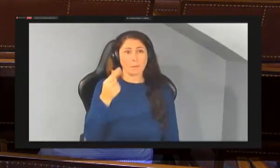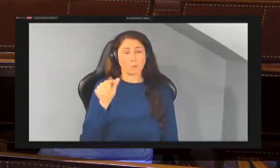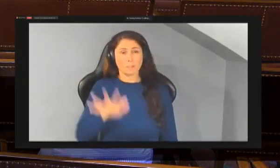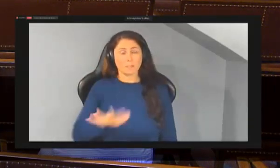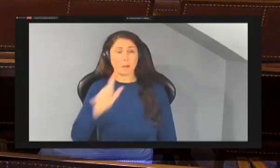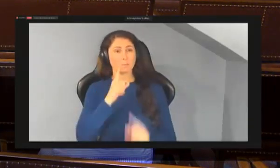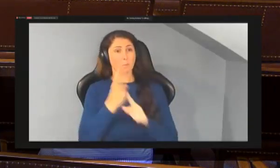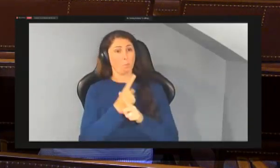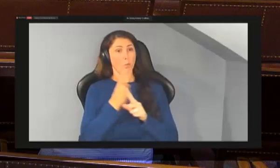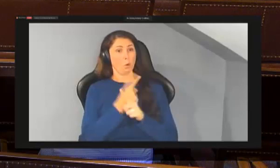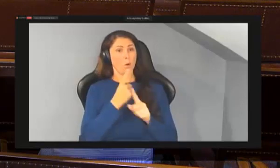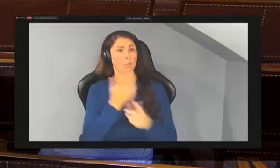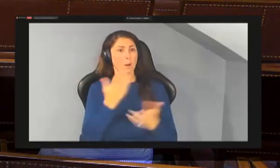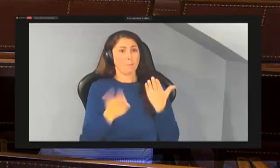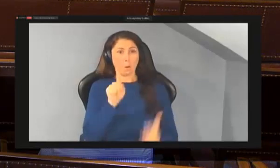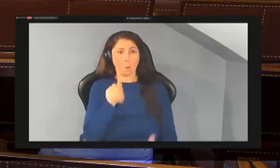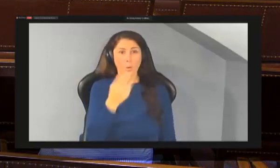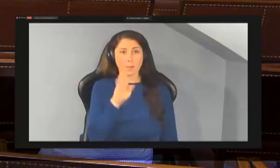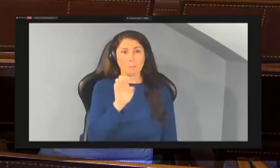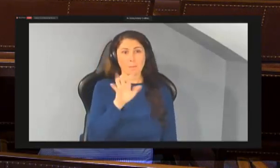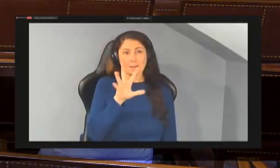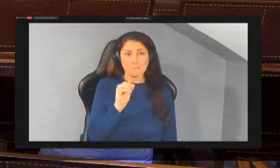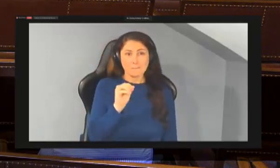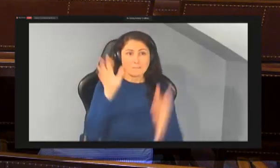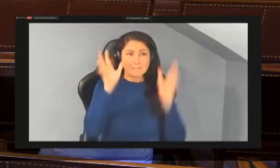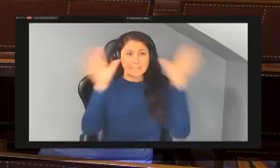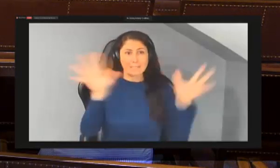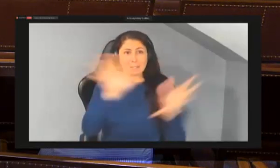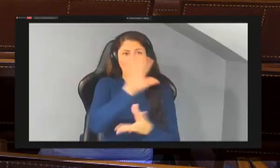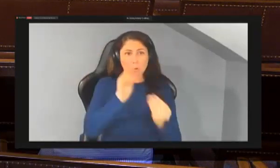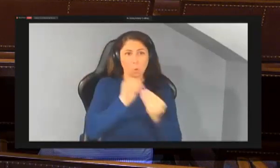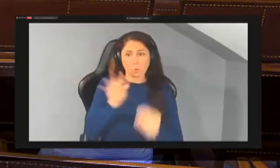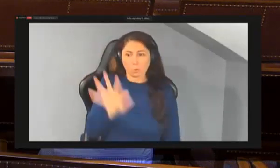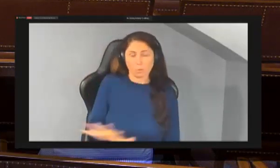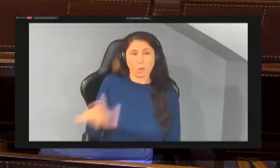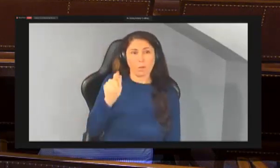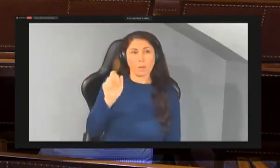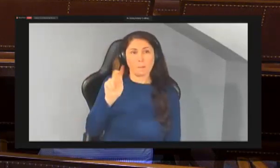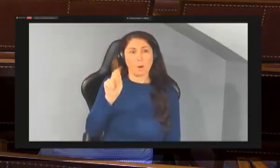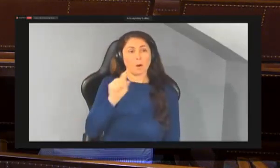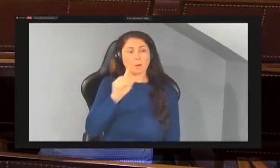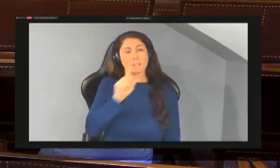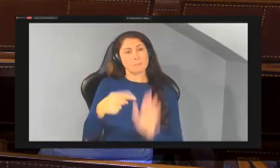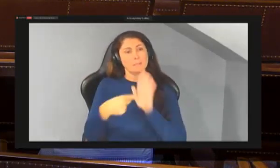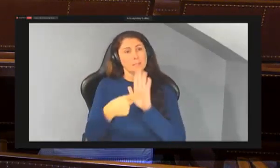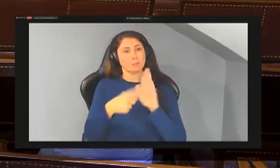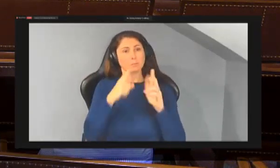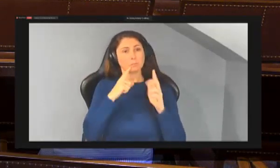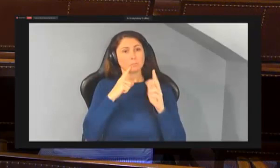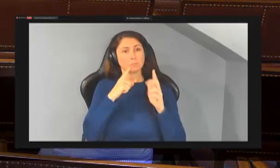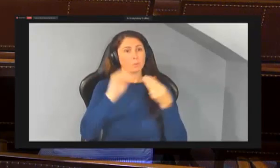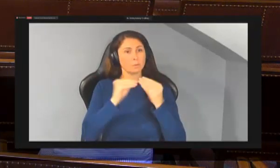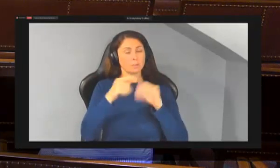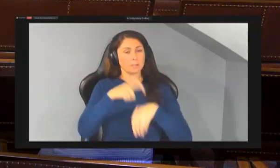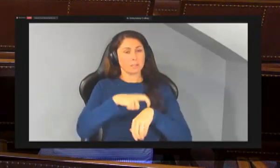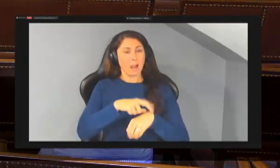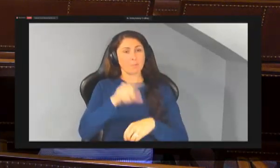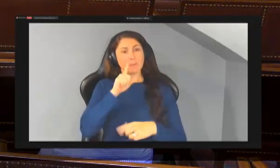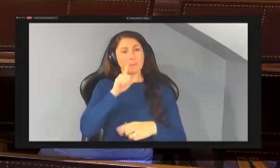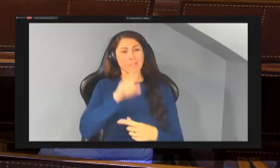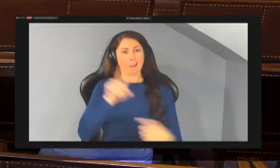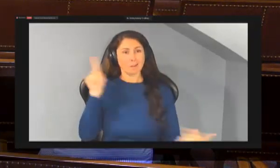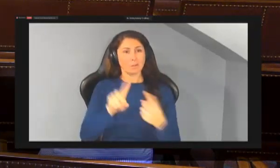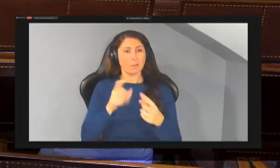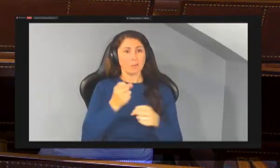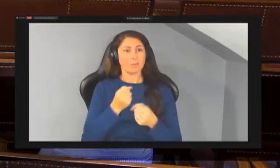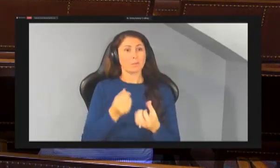appropriate populations, there might only be 50 deer total across our parks. It has been demonstrated numerous times that deer stunt the growth and recovery of